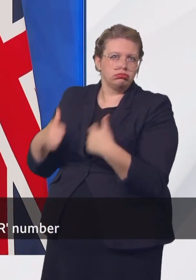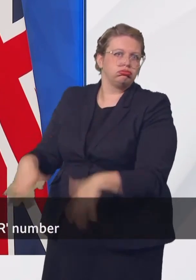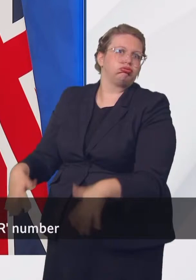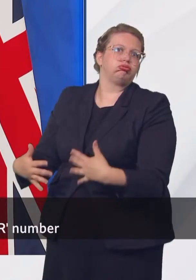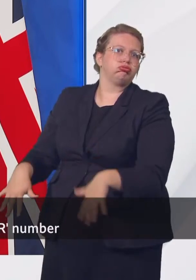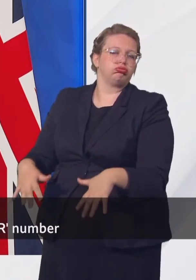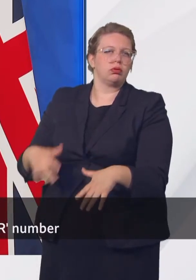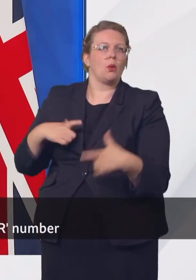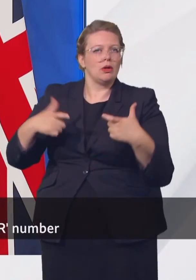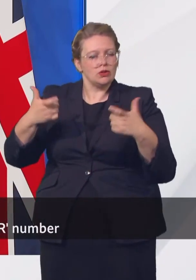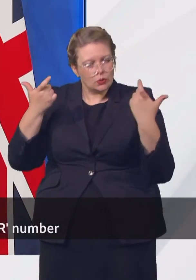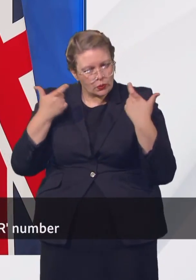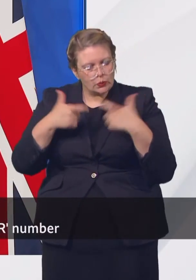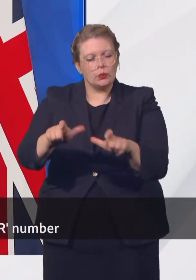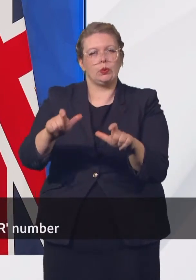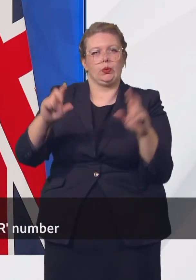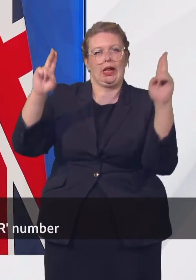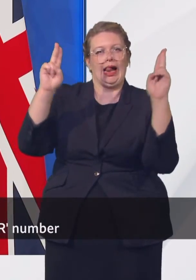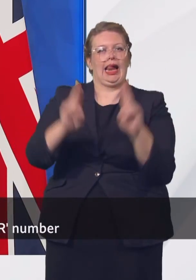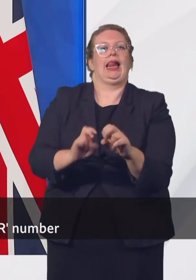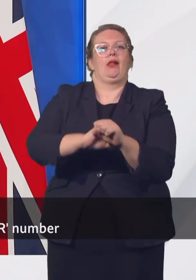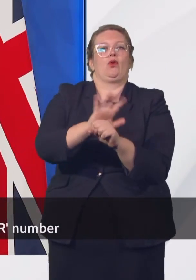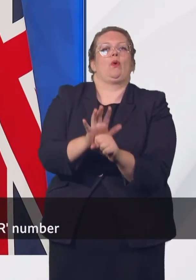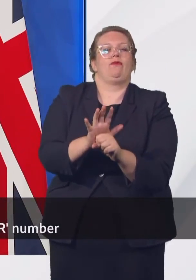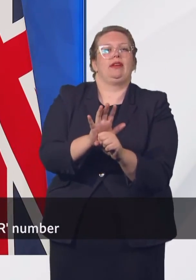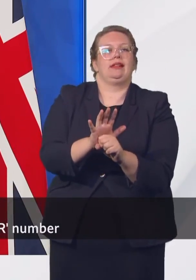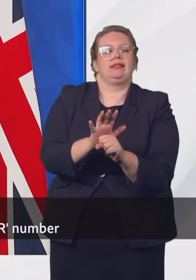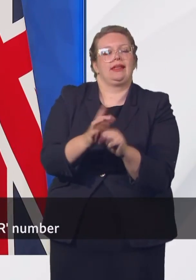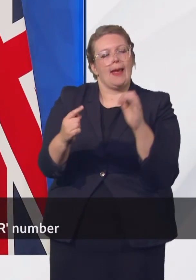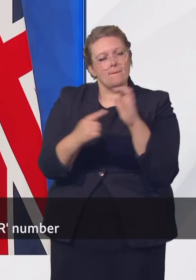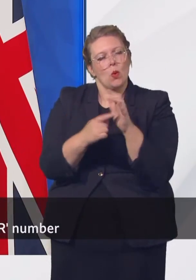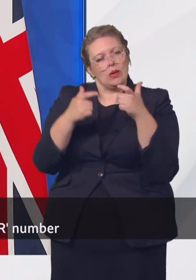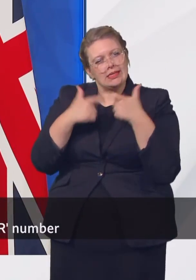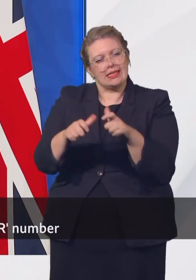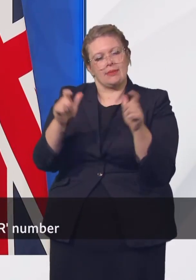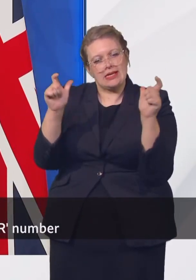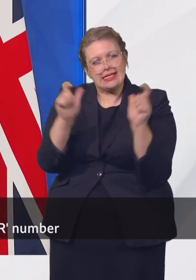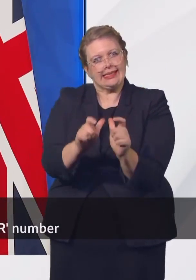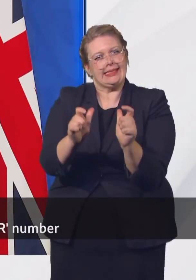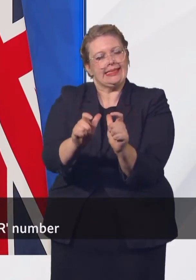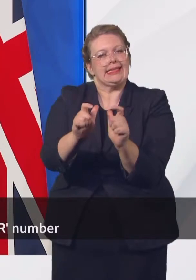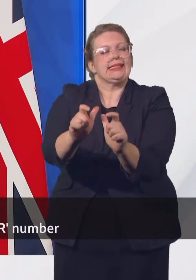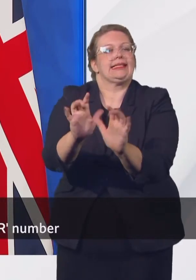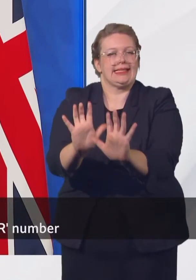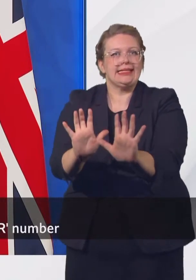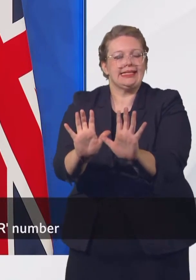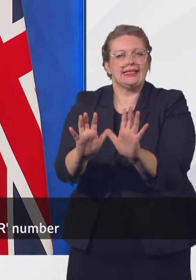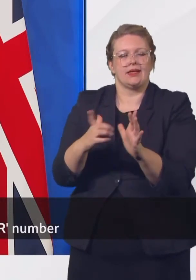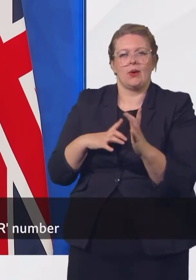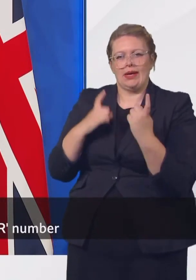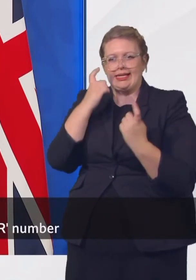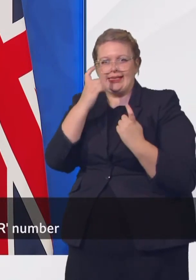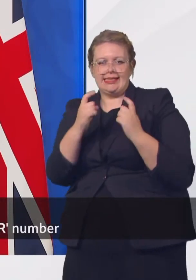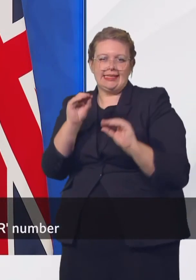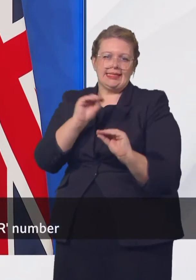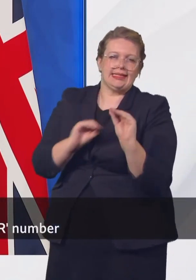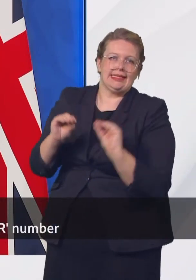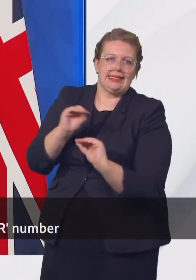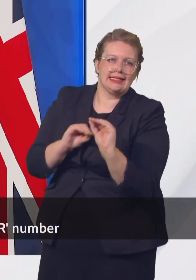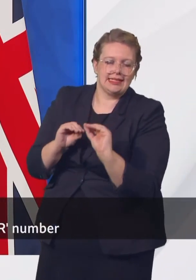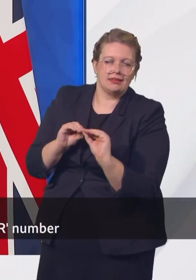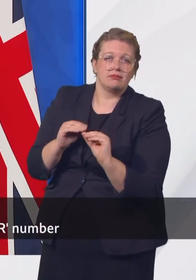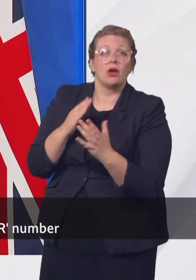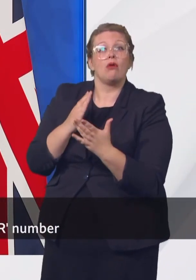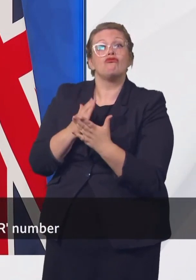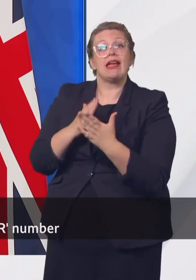progress that is made so far. And we do that learning as much as we can whenever the science can come up